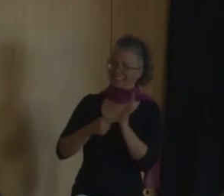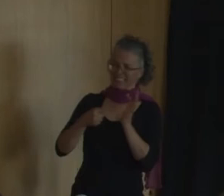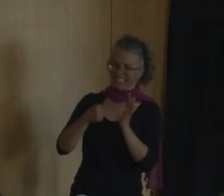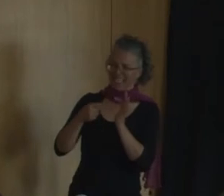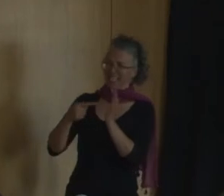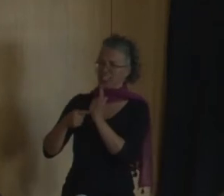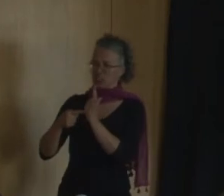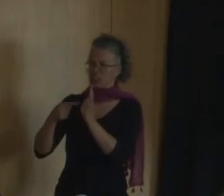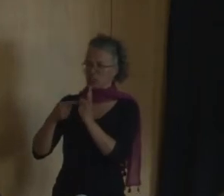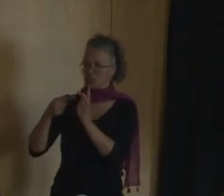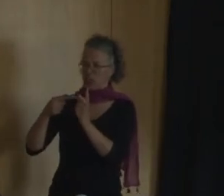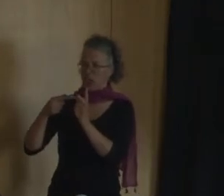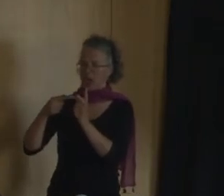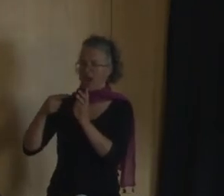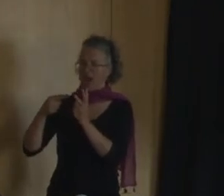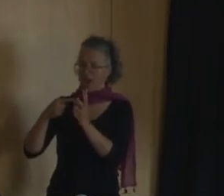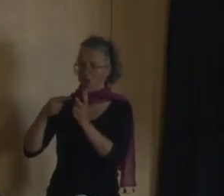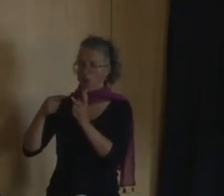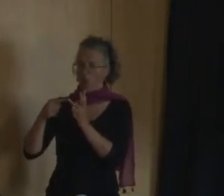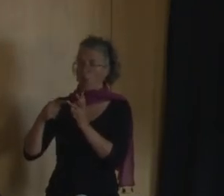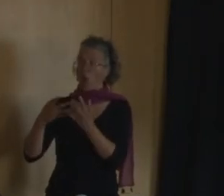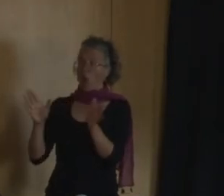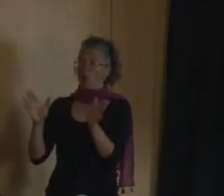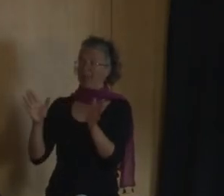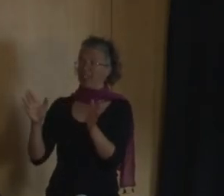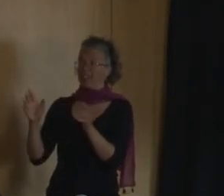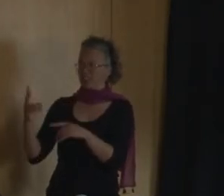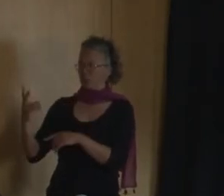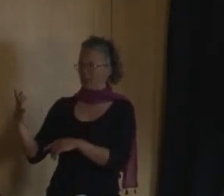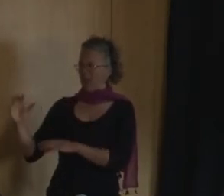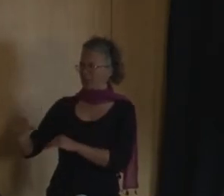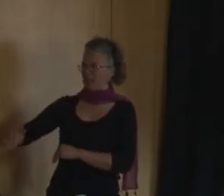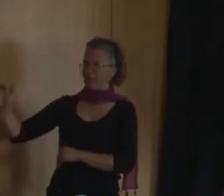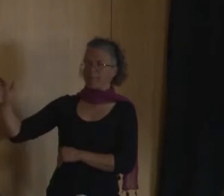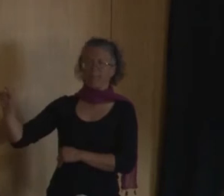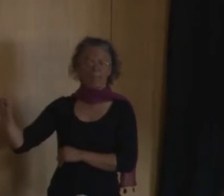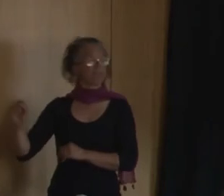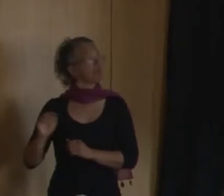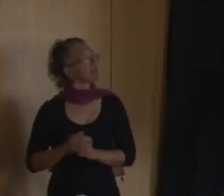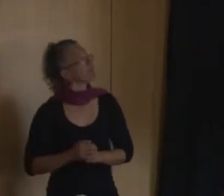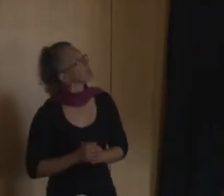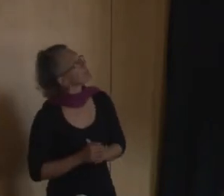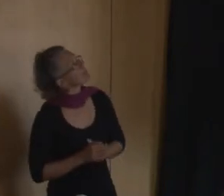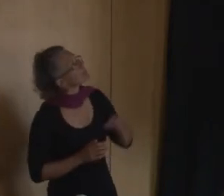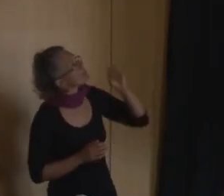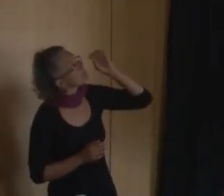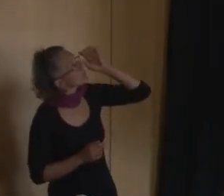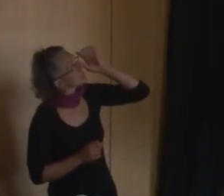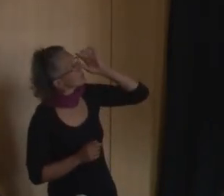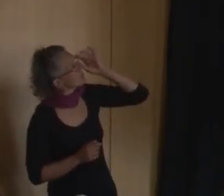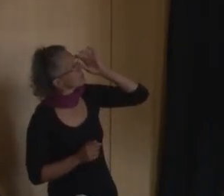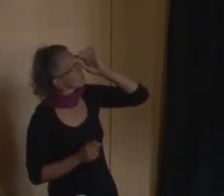identify families as a social target, a demographic of sorts, because their shared needs aren't fully captured by the